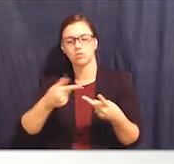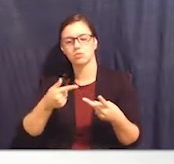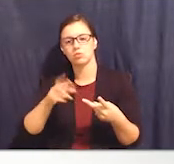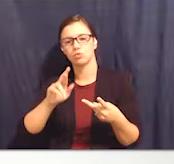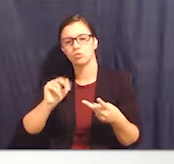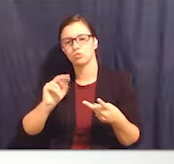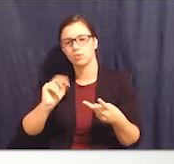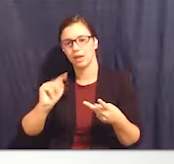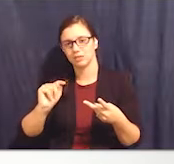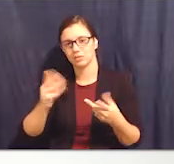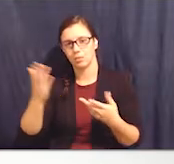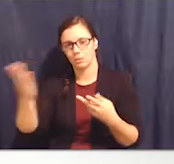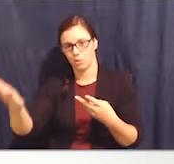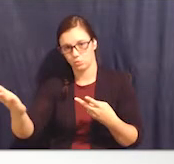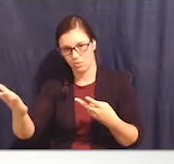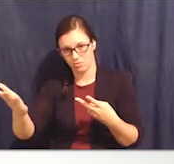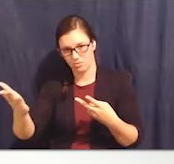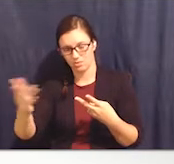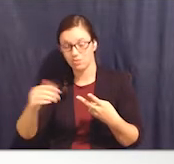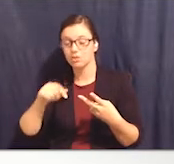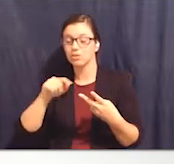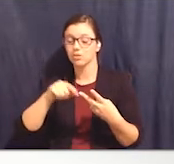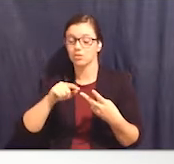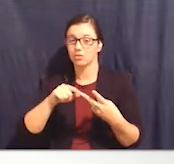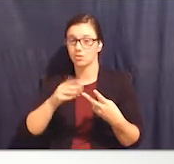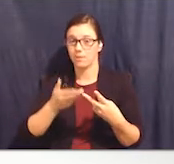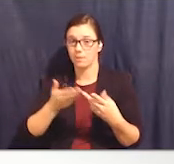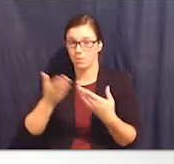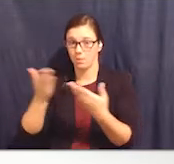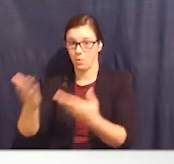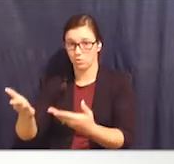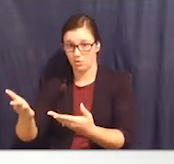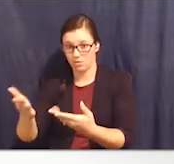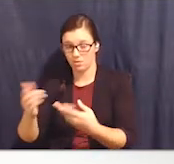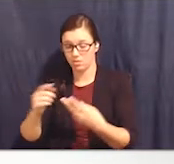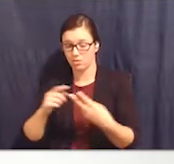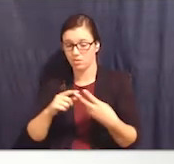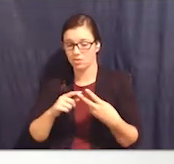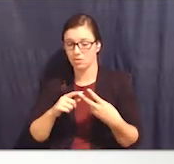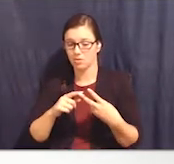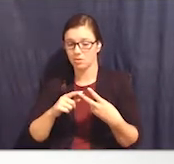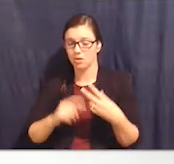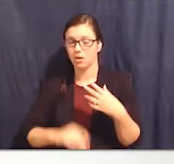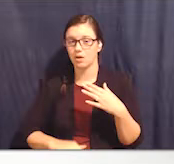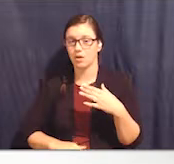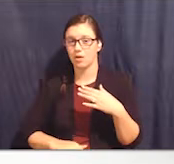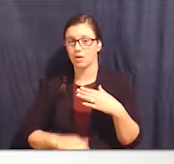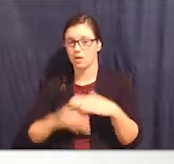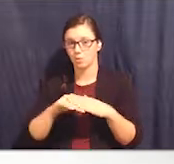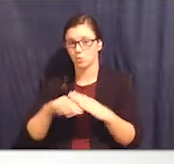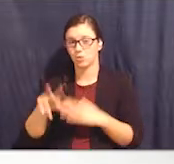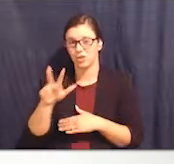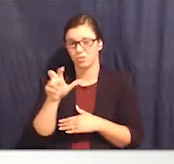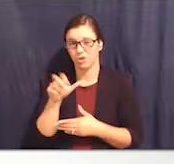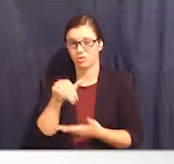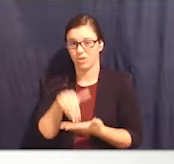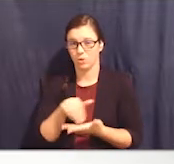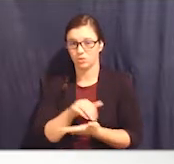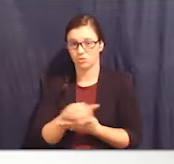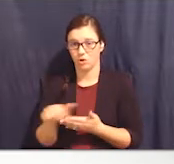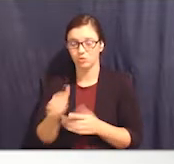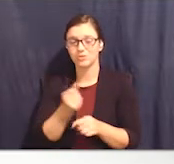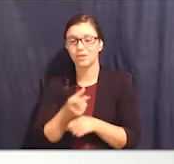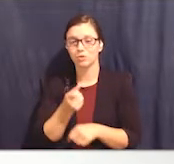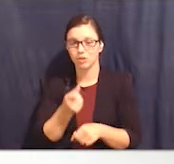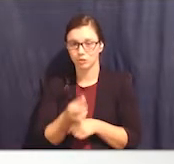with intellectual disabilities need additional support at post-secondary education. So,